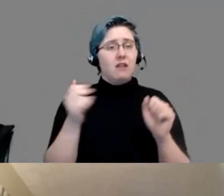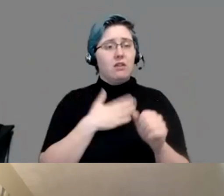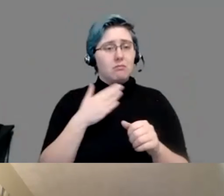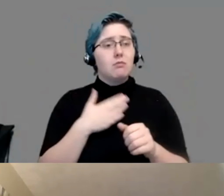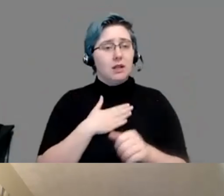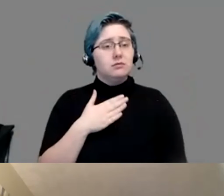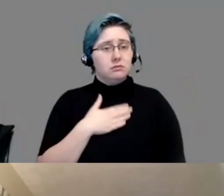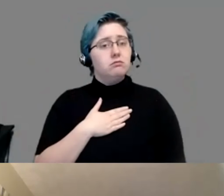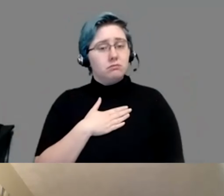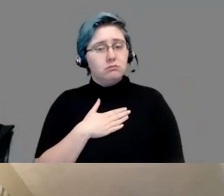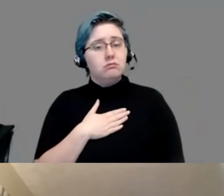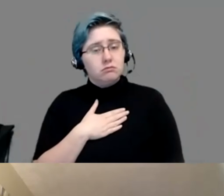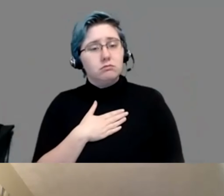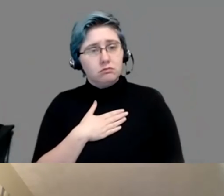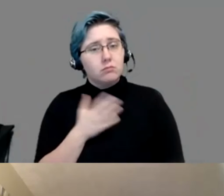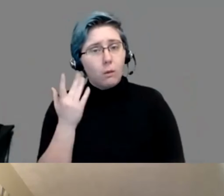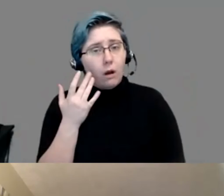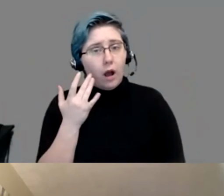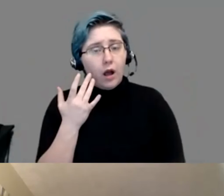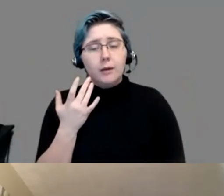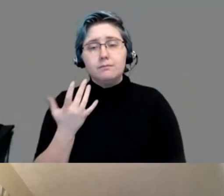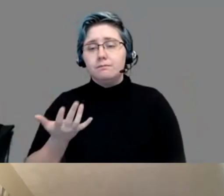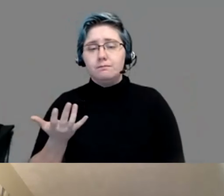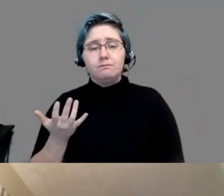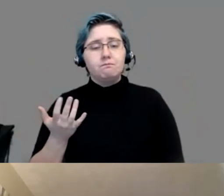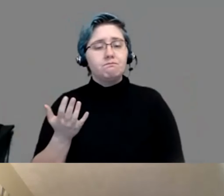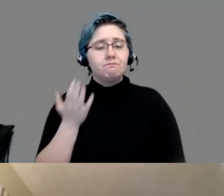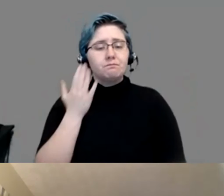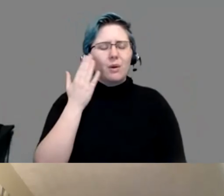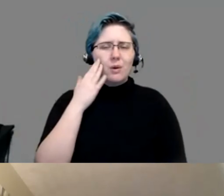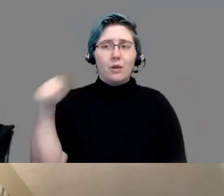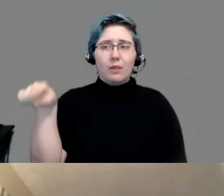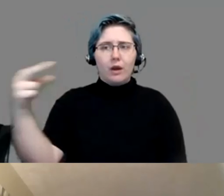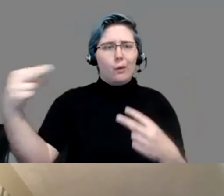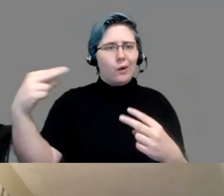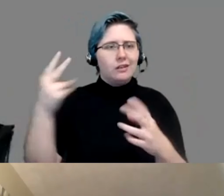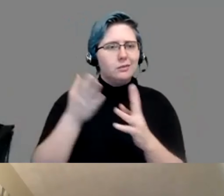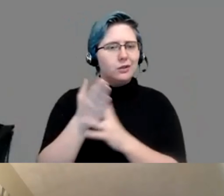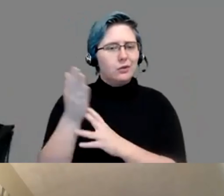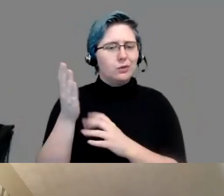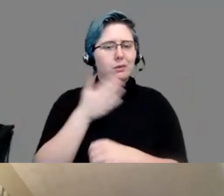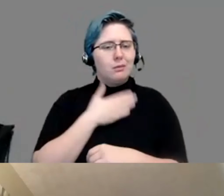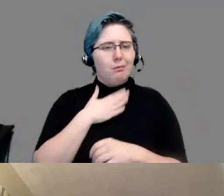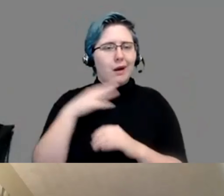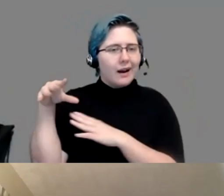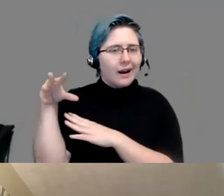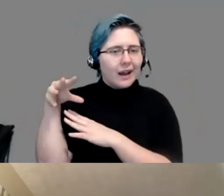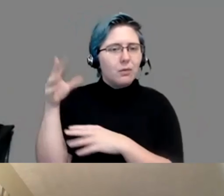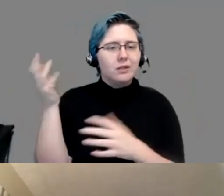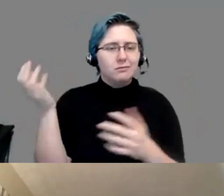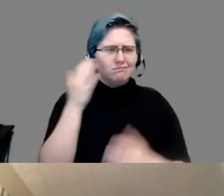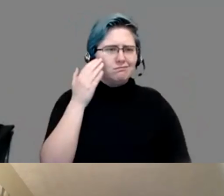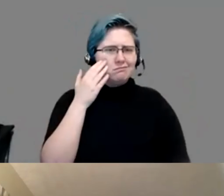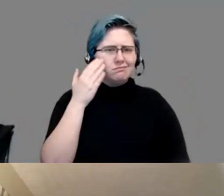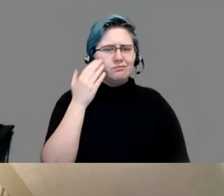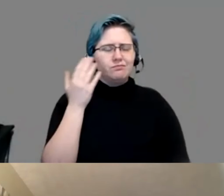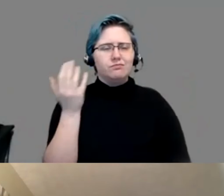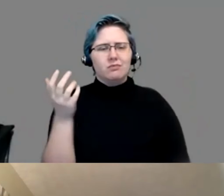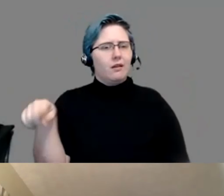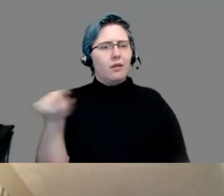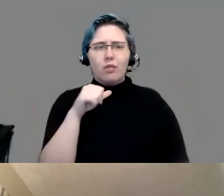support because I know they're watching me through my camera and they're